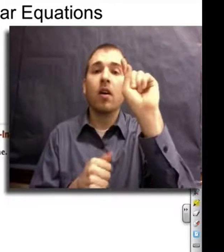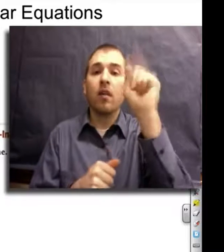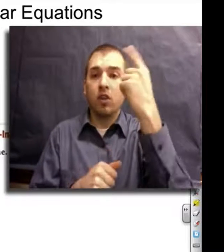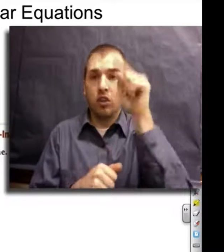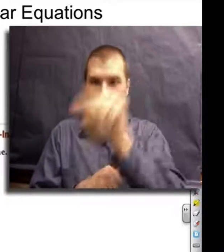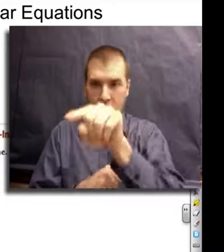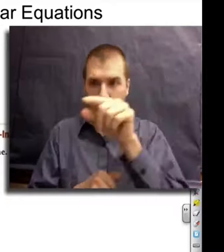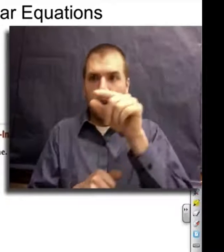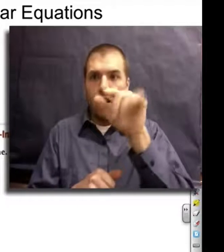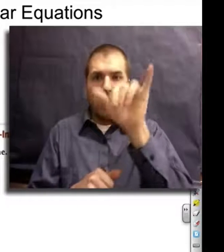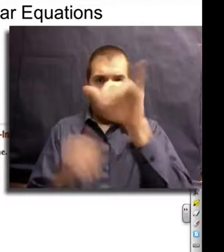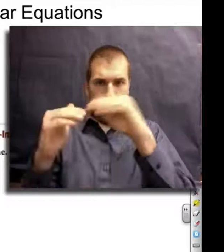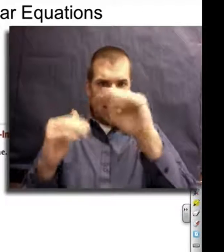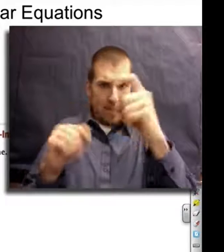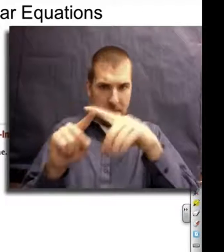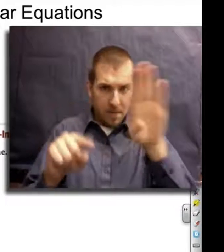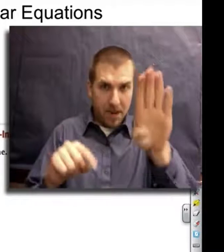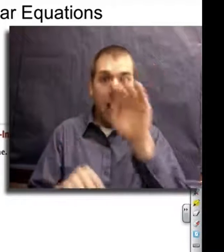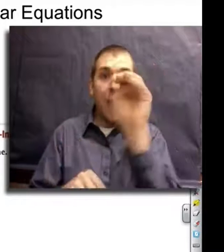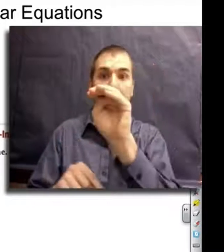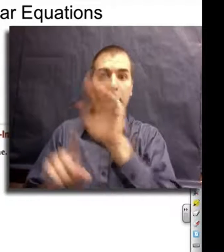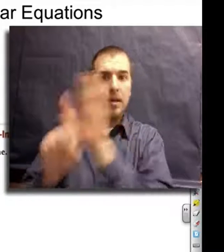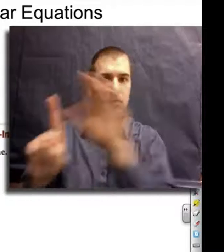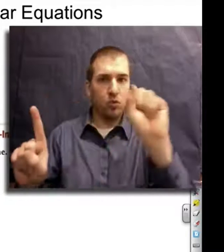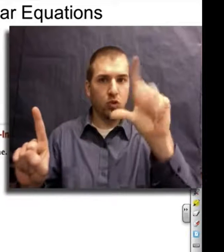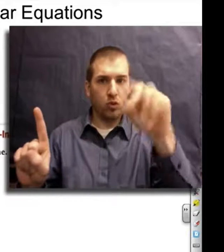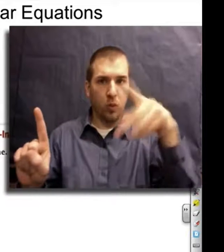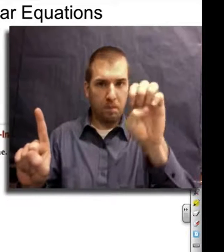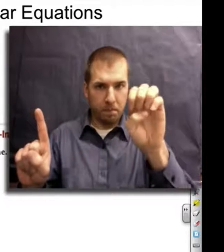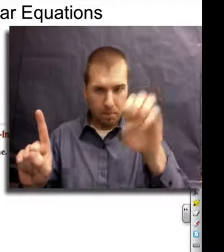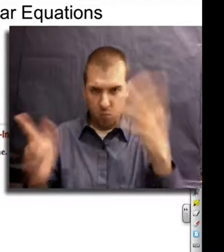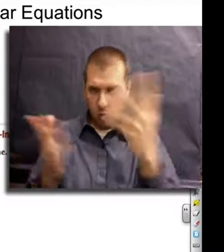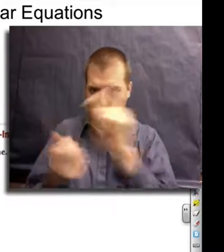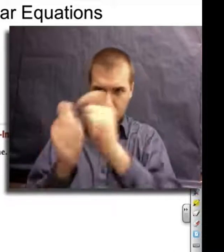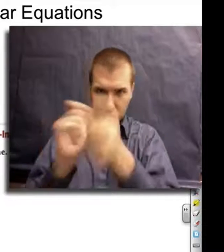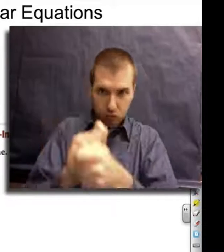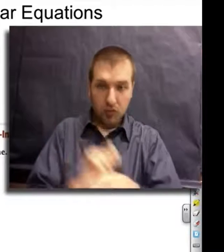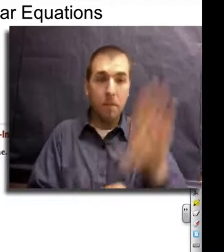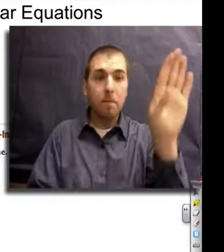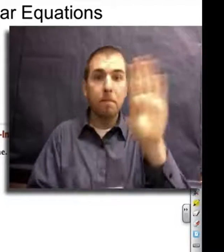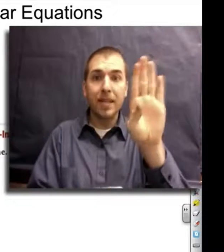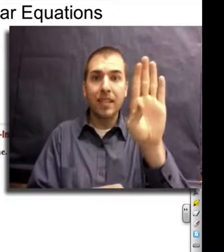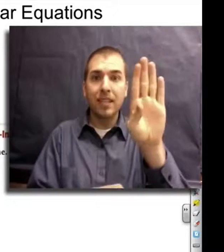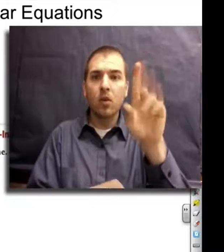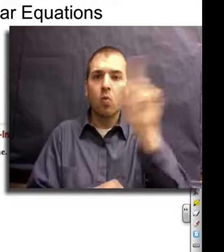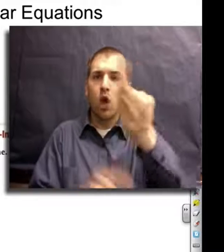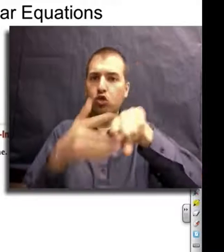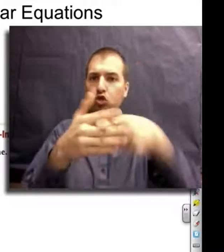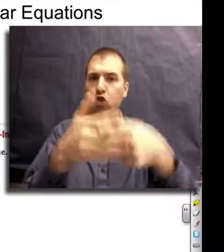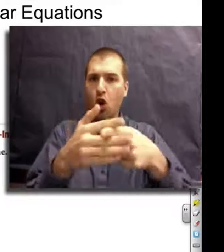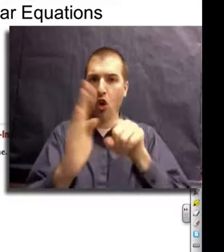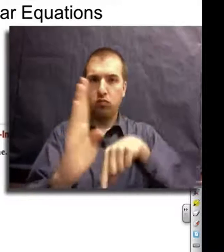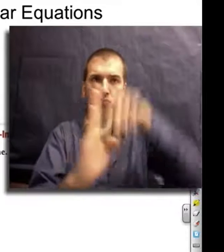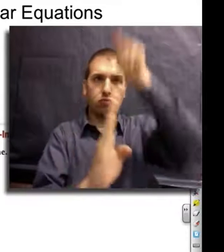this section. So the first one is the y equals mx plus b, where it's the slope, and we have to change it.